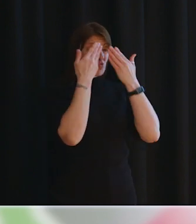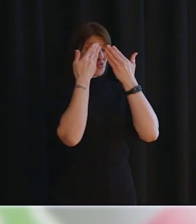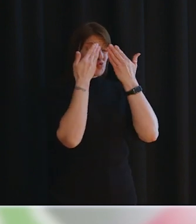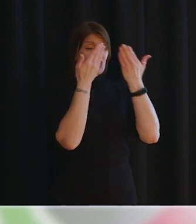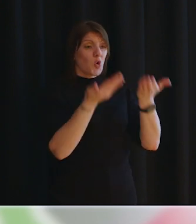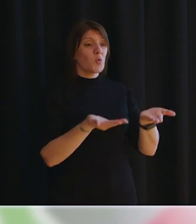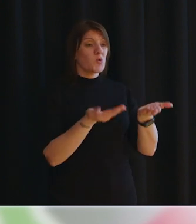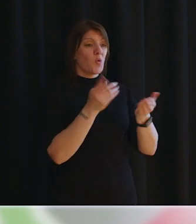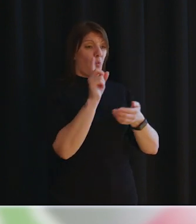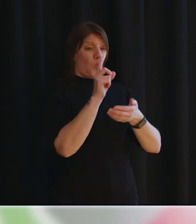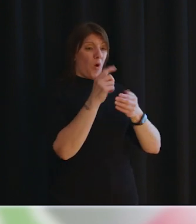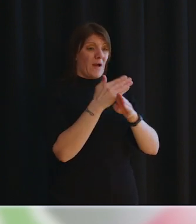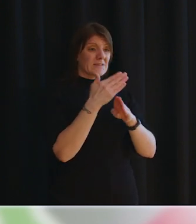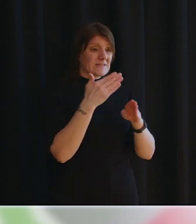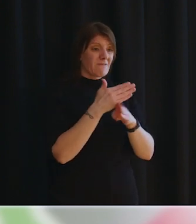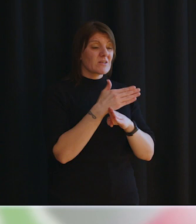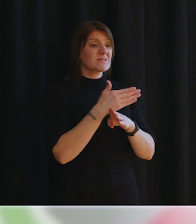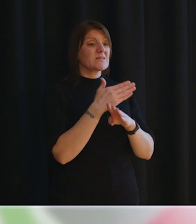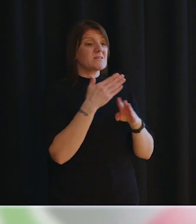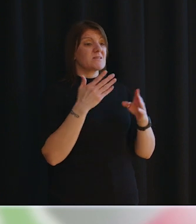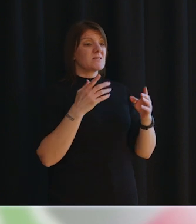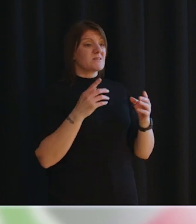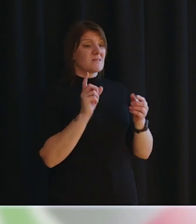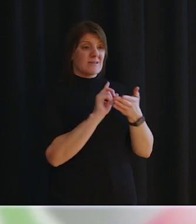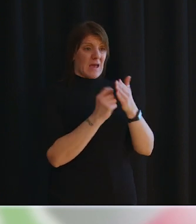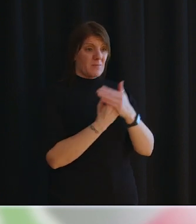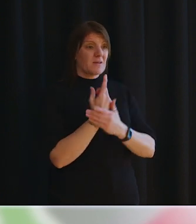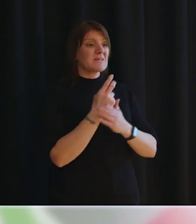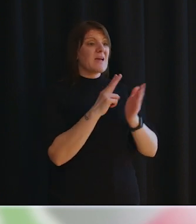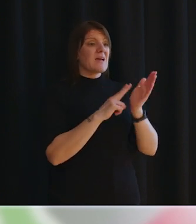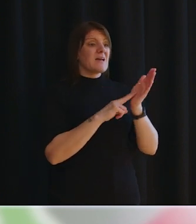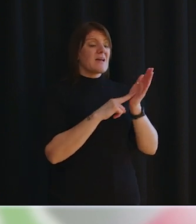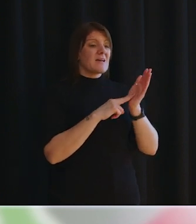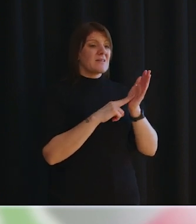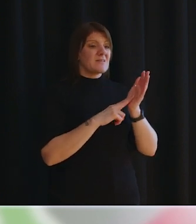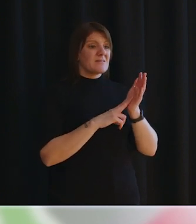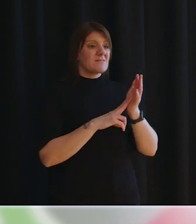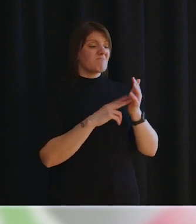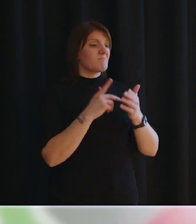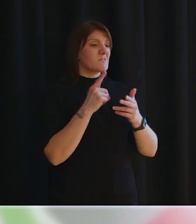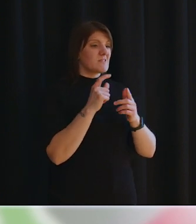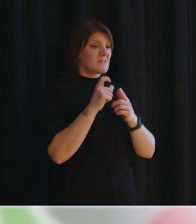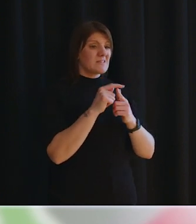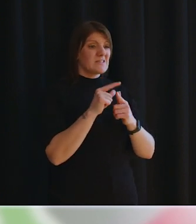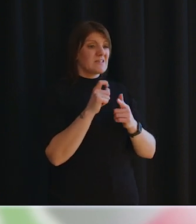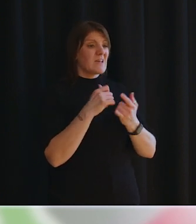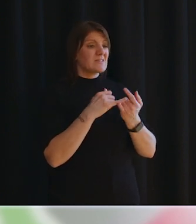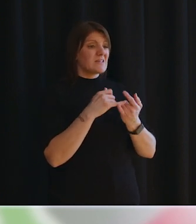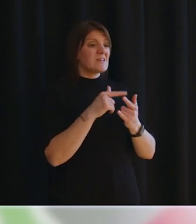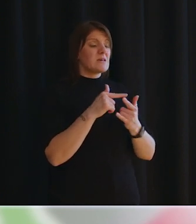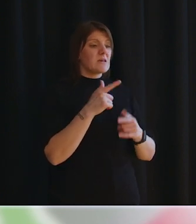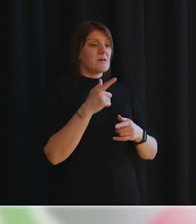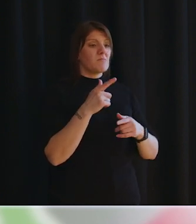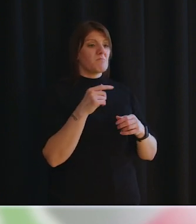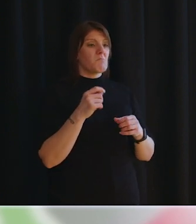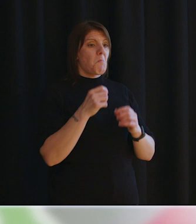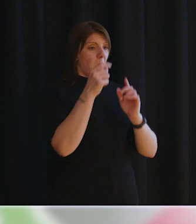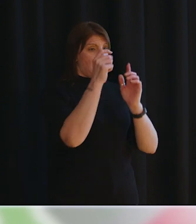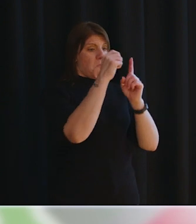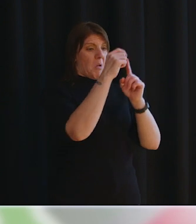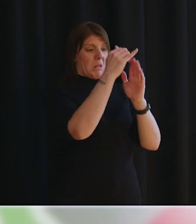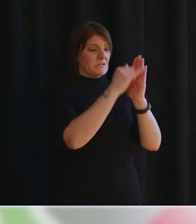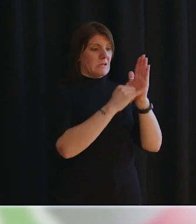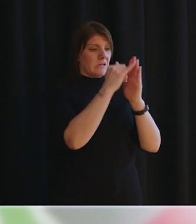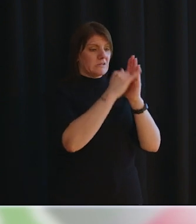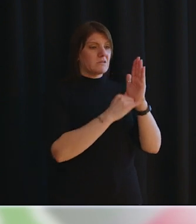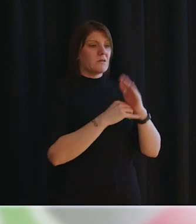what activities are on, the SEND policies. The local authority website, again, all this